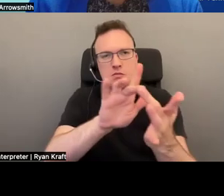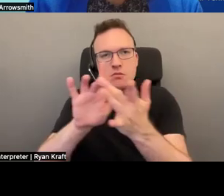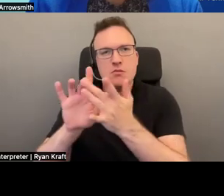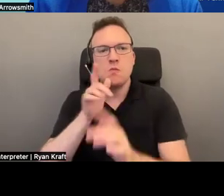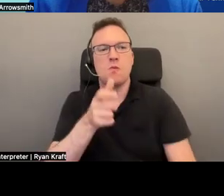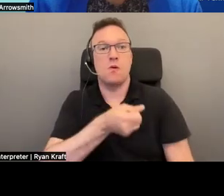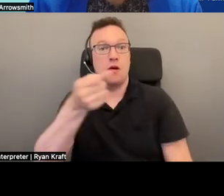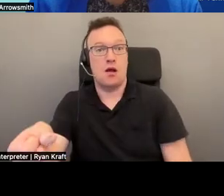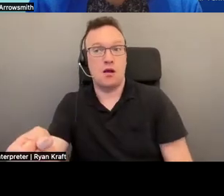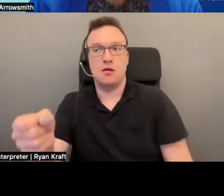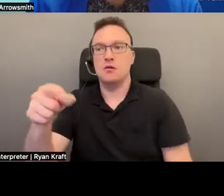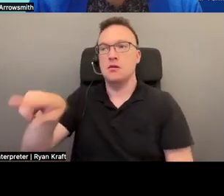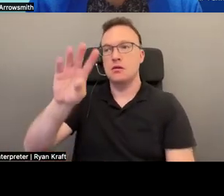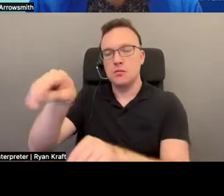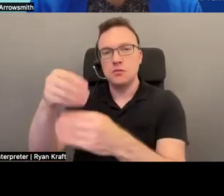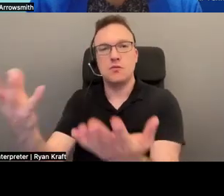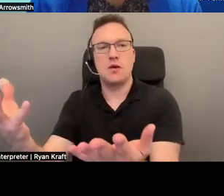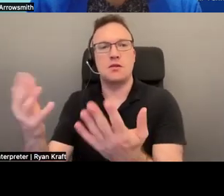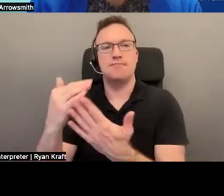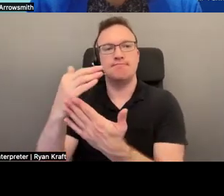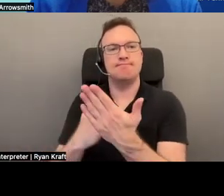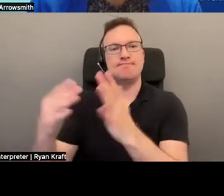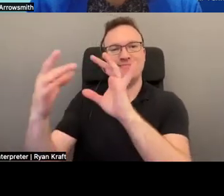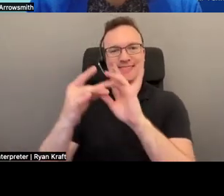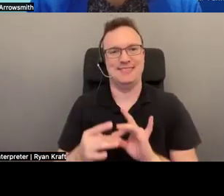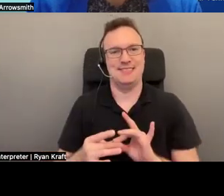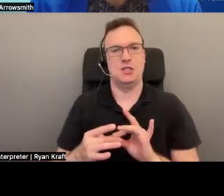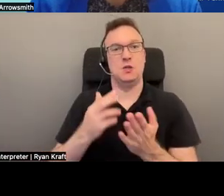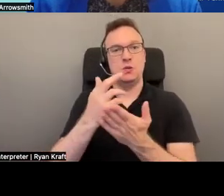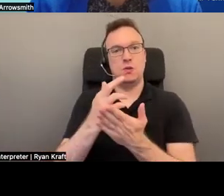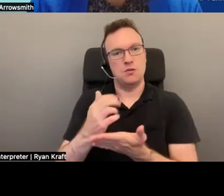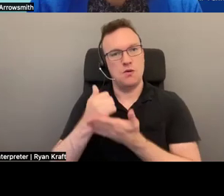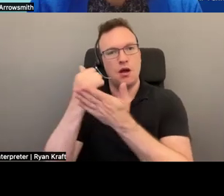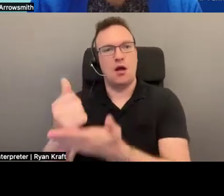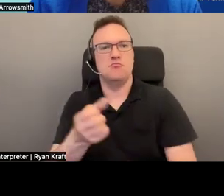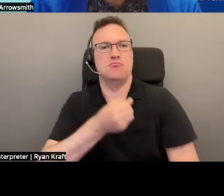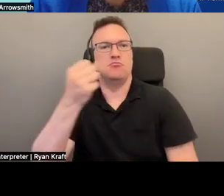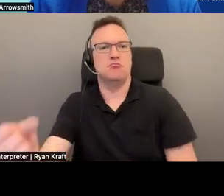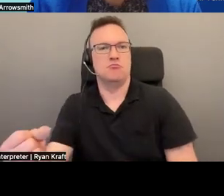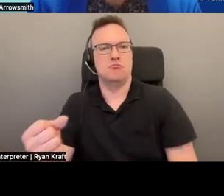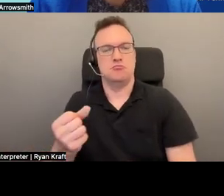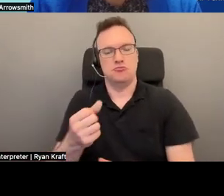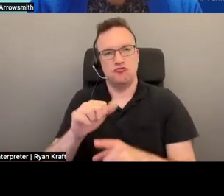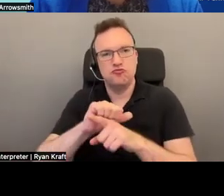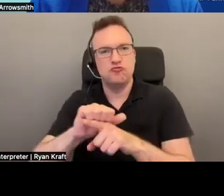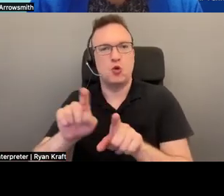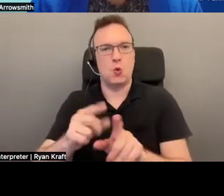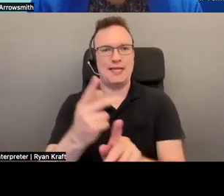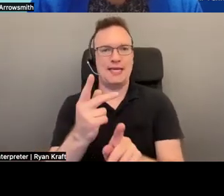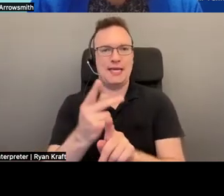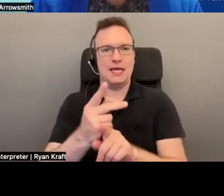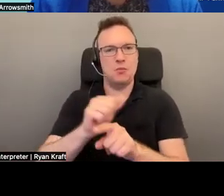and provide them links to resources that are going to help them hire, train, and retain apprentices